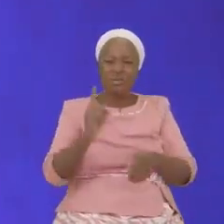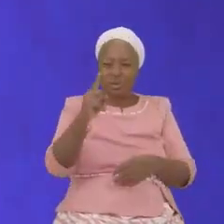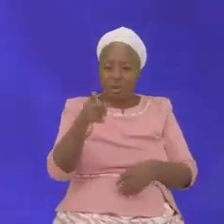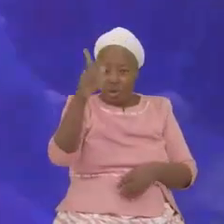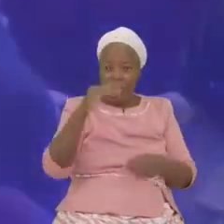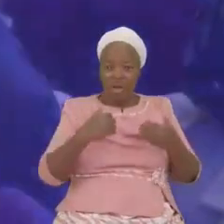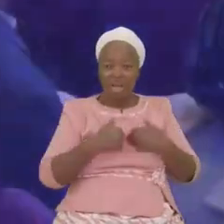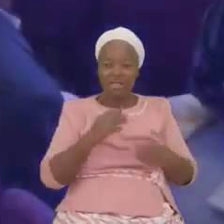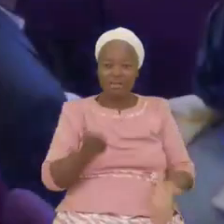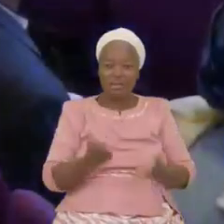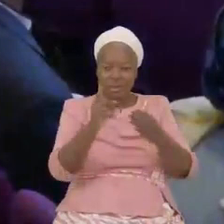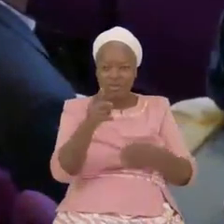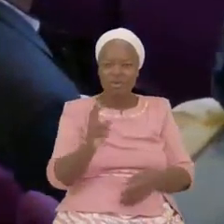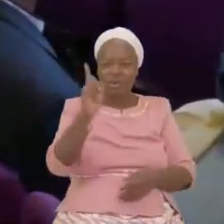up.